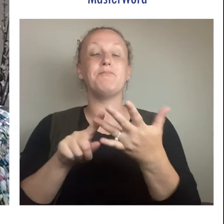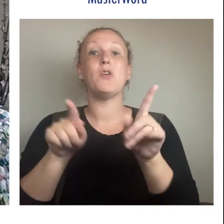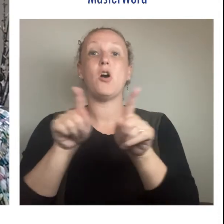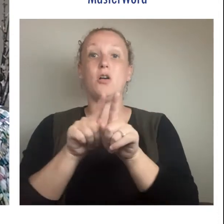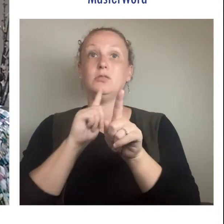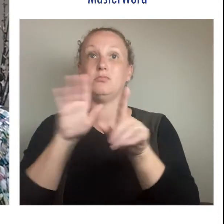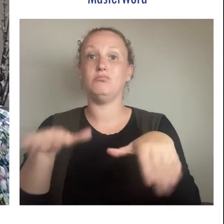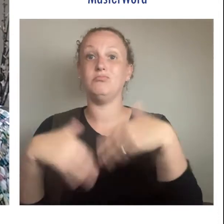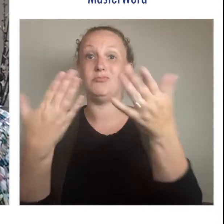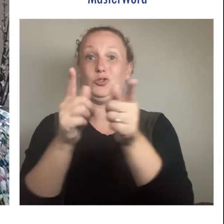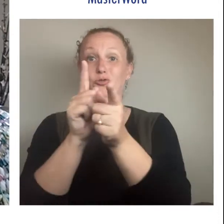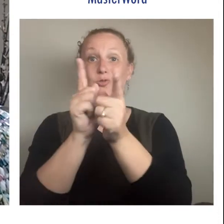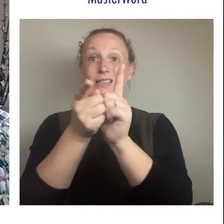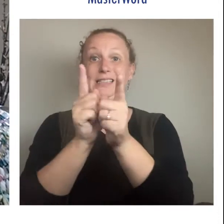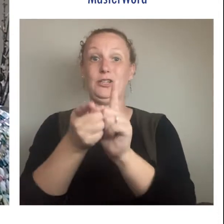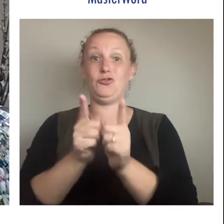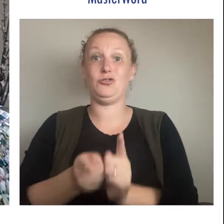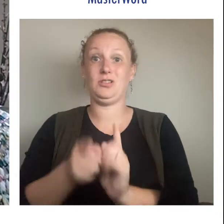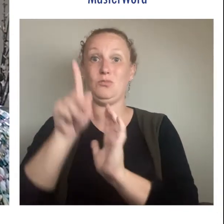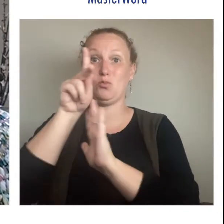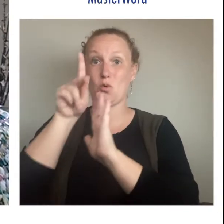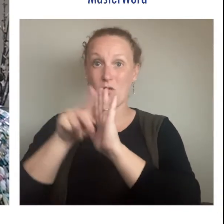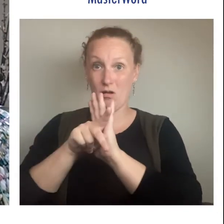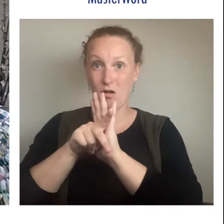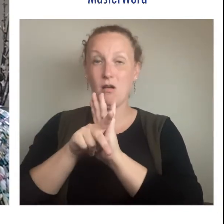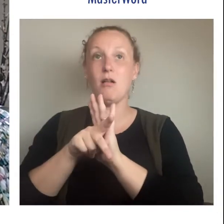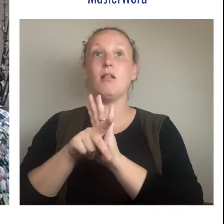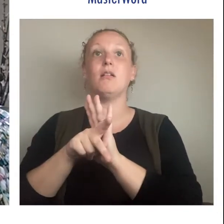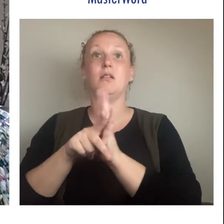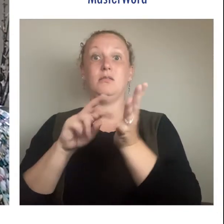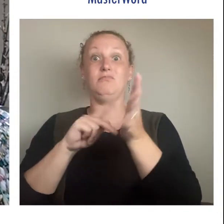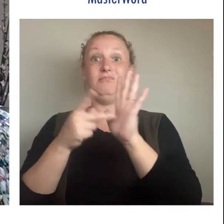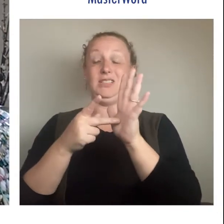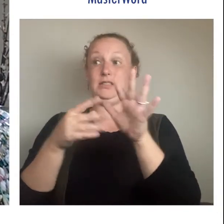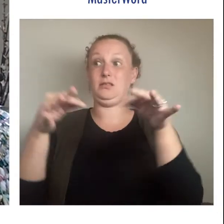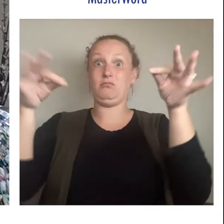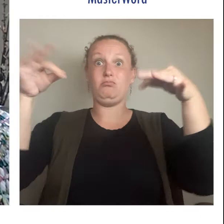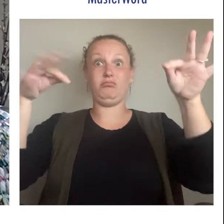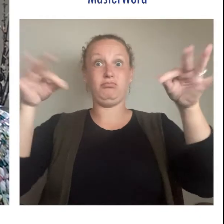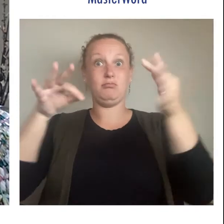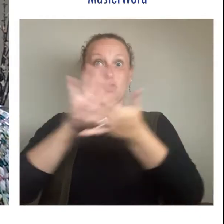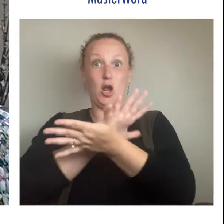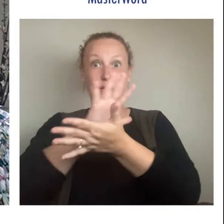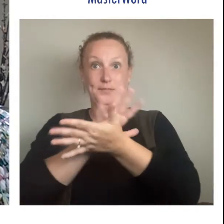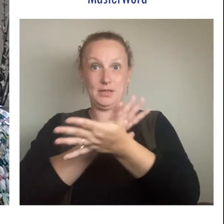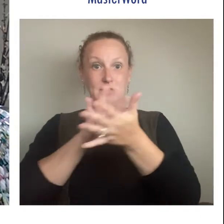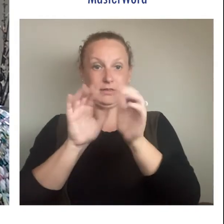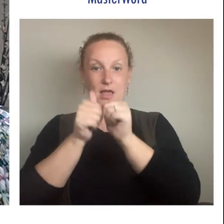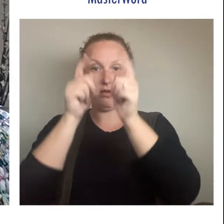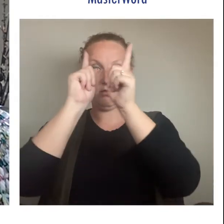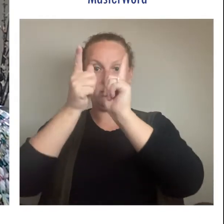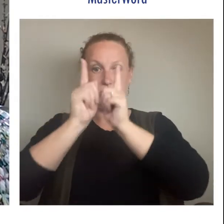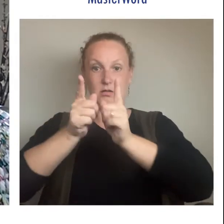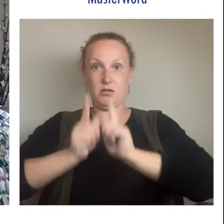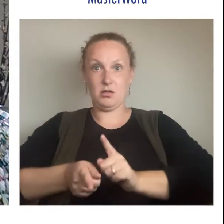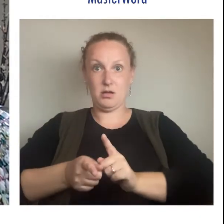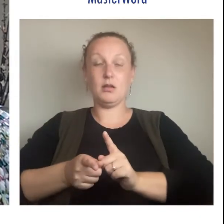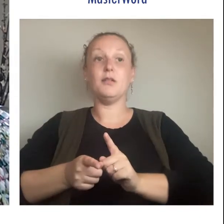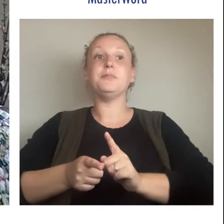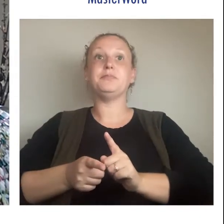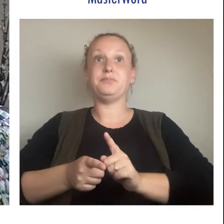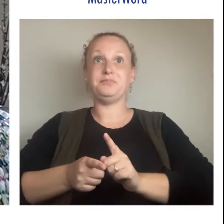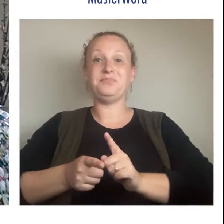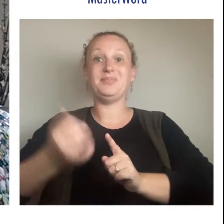recommend a translation protocol covering written translations of documents and how objections